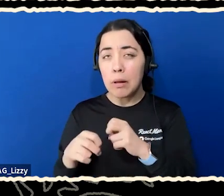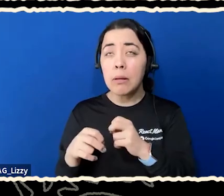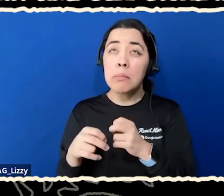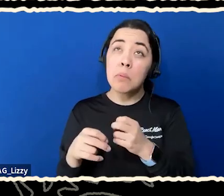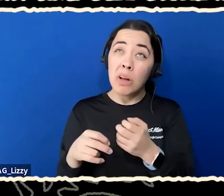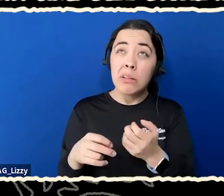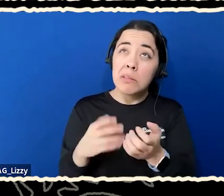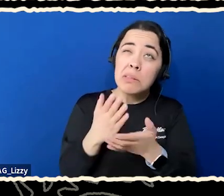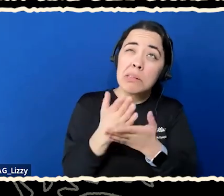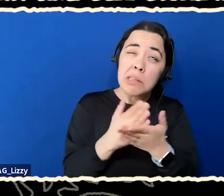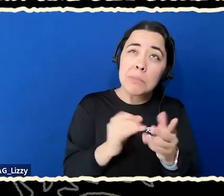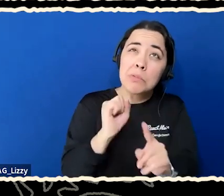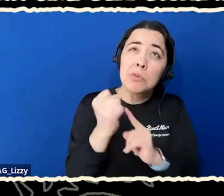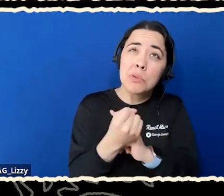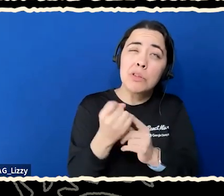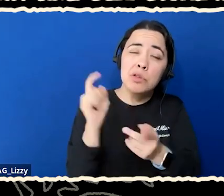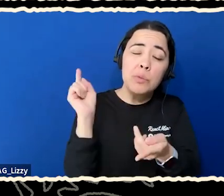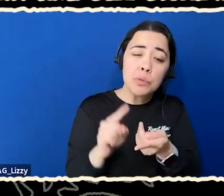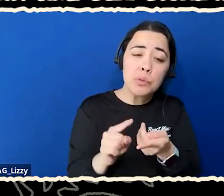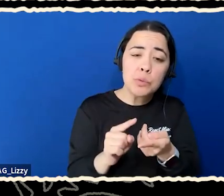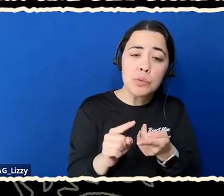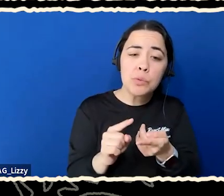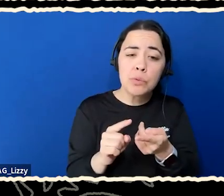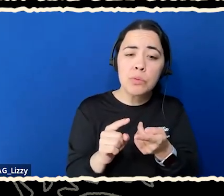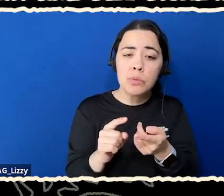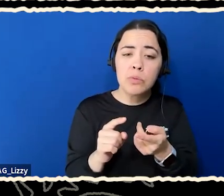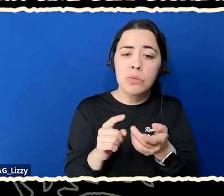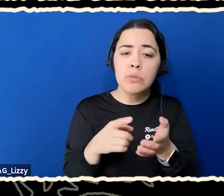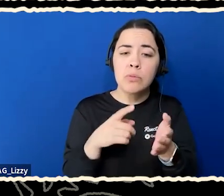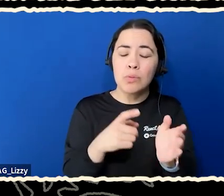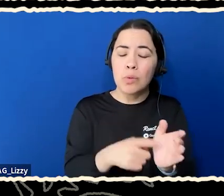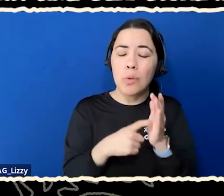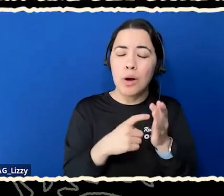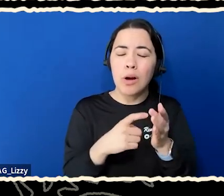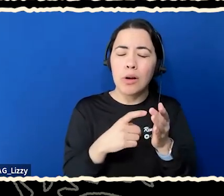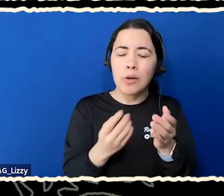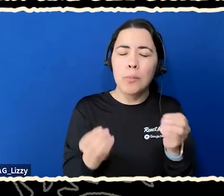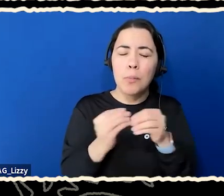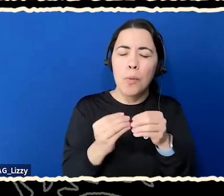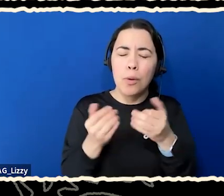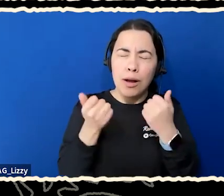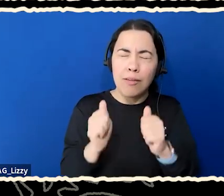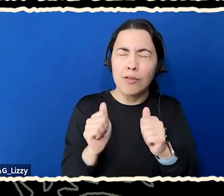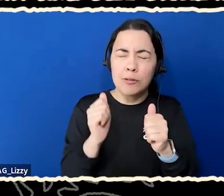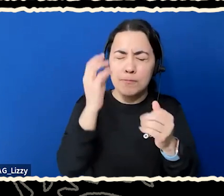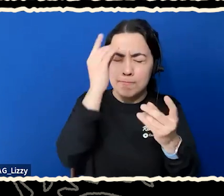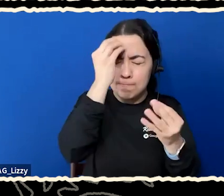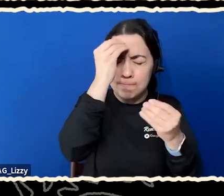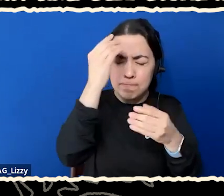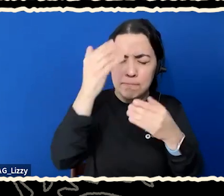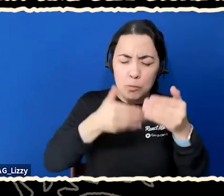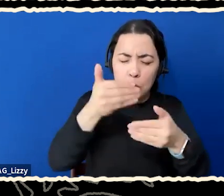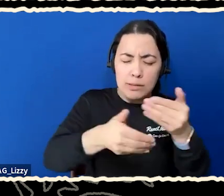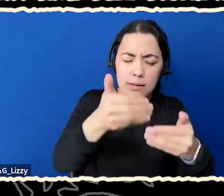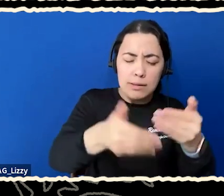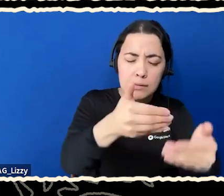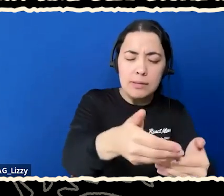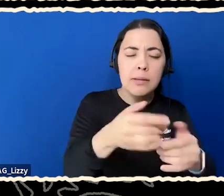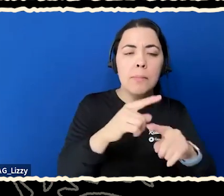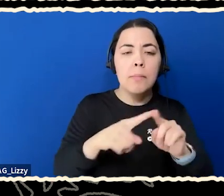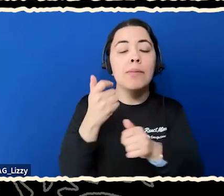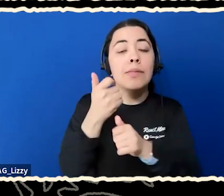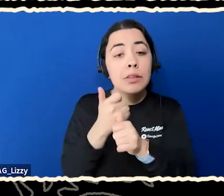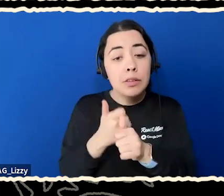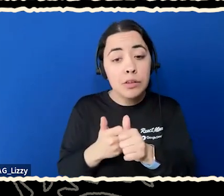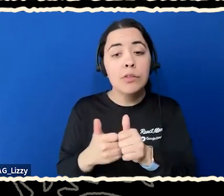more nasty cases of reduce that require much more brain power to process. But each one of these calls takes